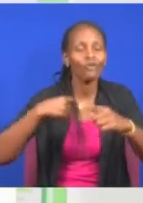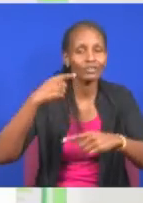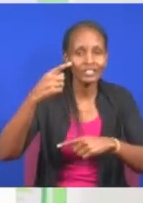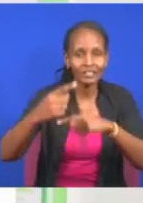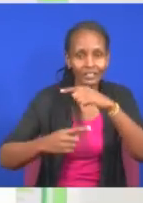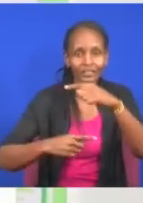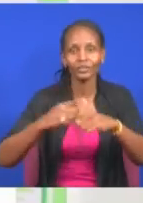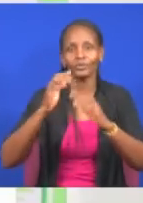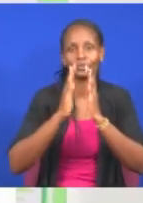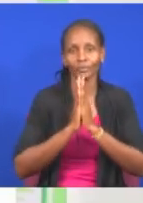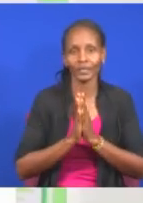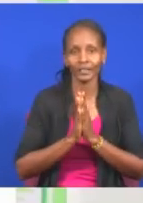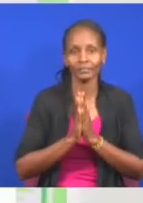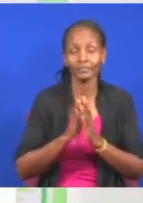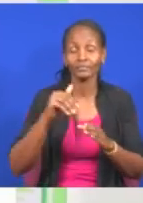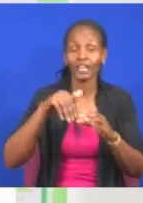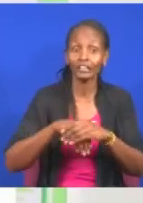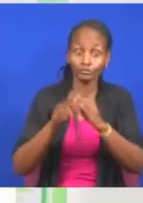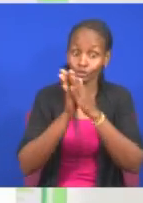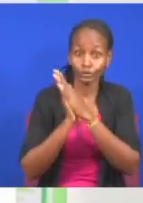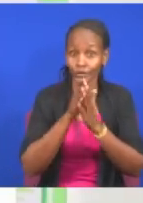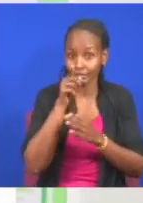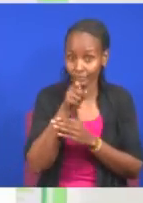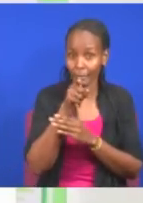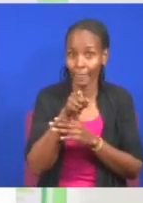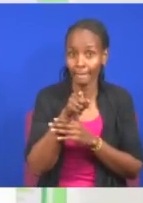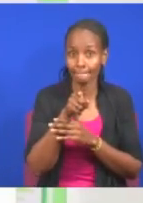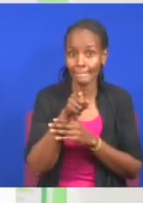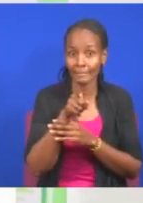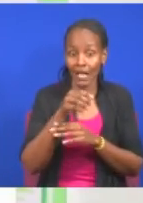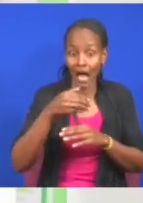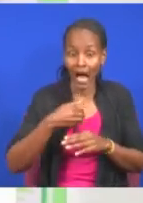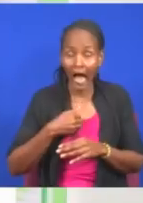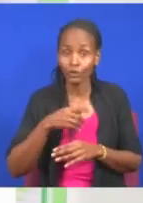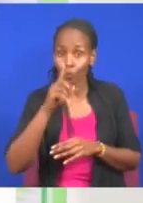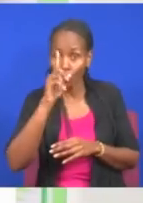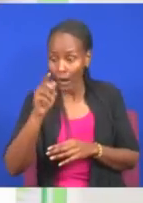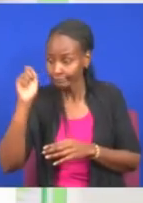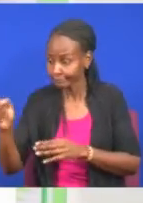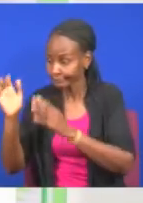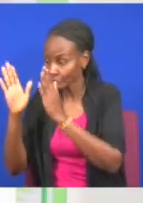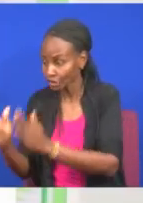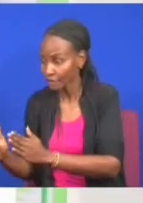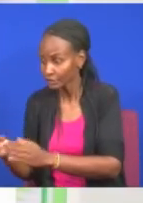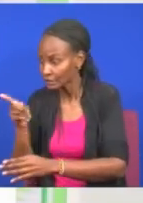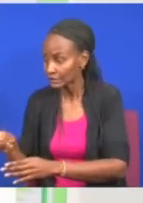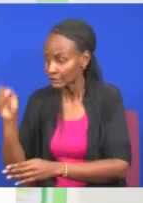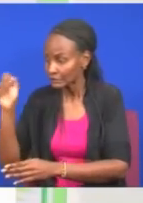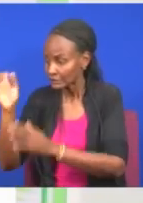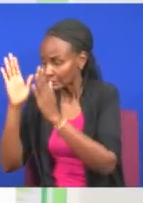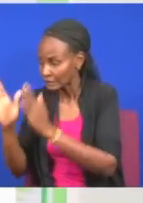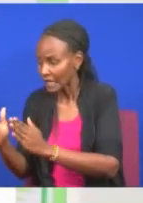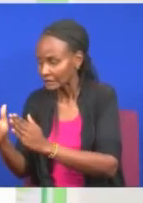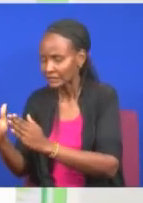pray. Now, in this story, boys and girls, that we talked about, there was a judge, and this judge was not